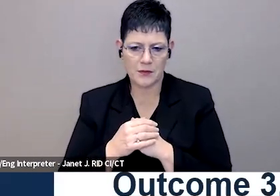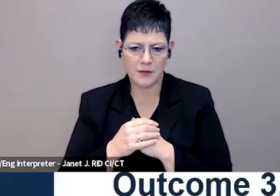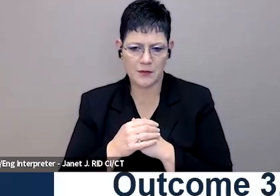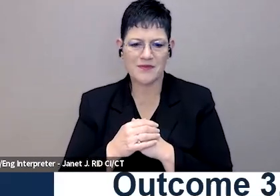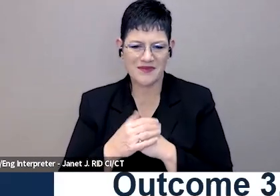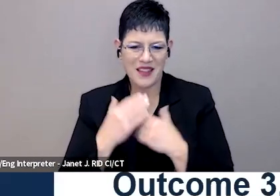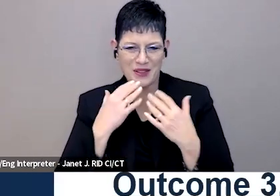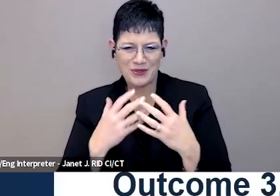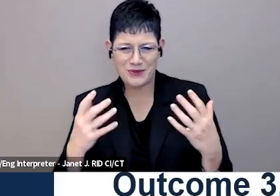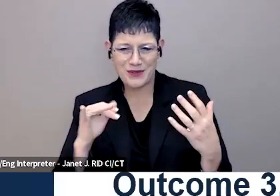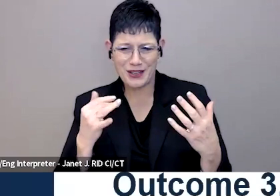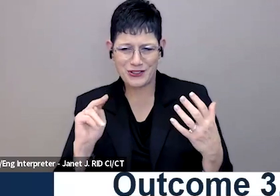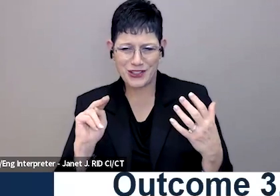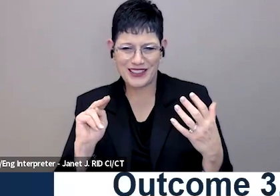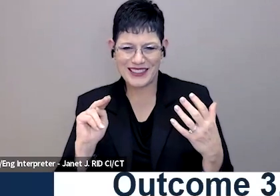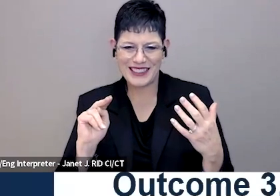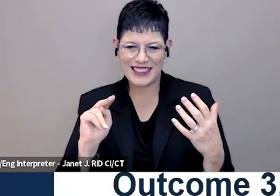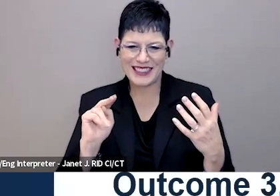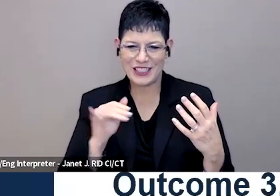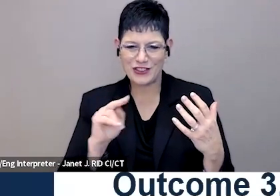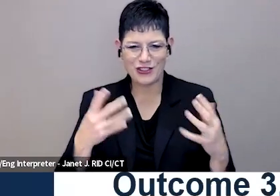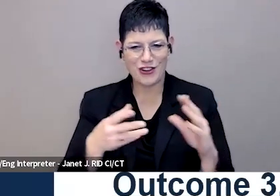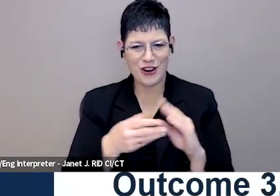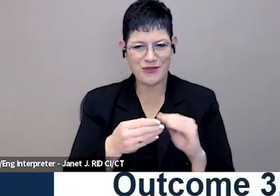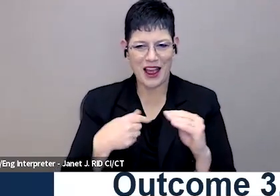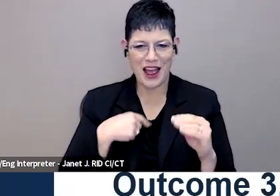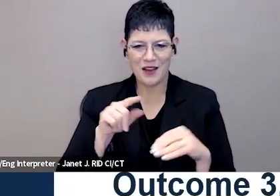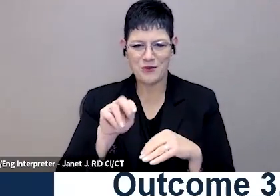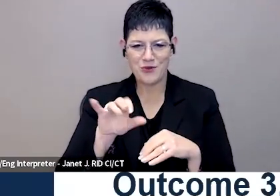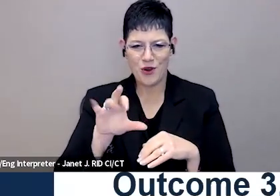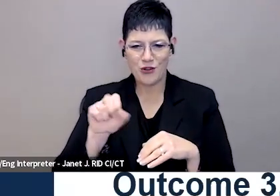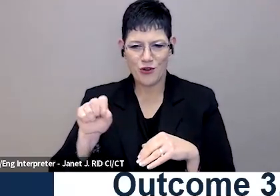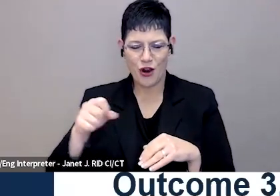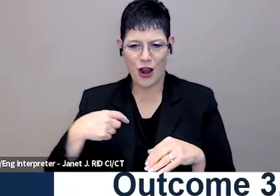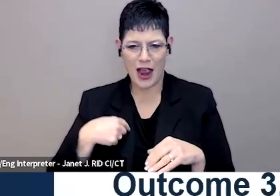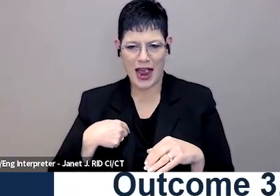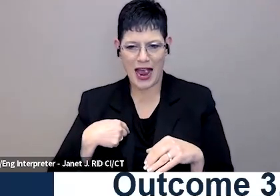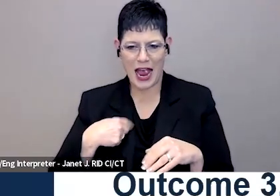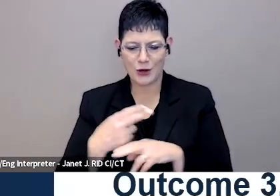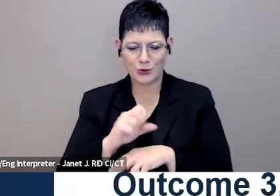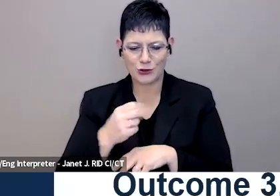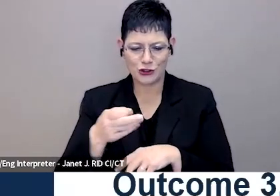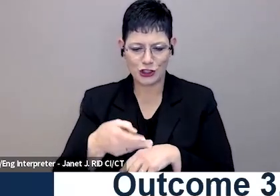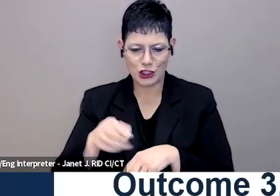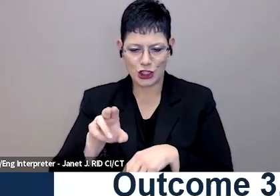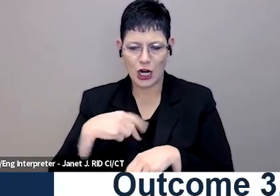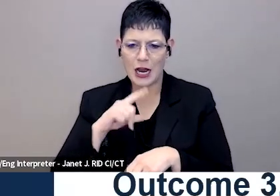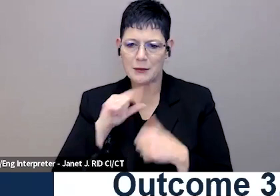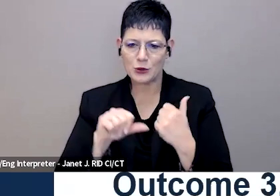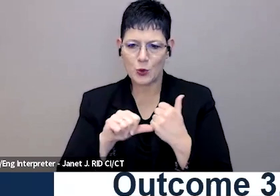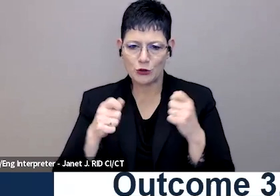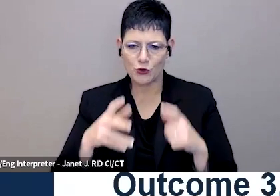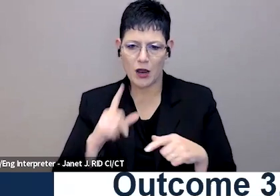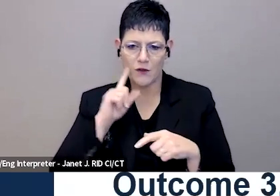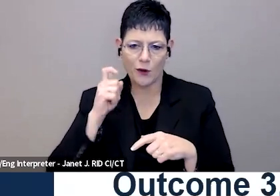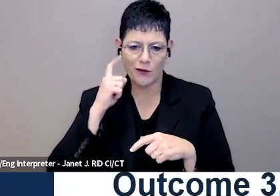Hi there. Thank you so much, Jason. As Jason said, I'm Tori Cross. I use she, her pronouns. I'm the Associate Director of